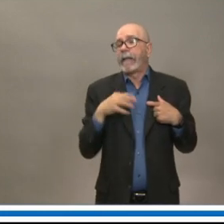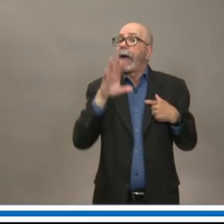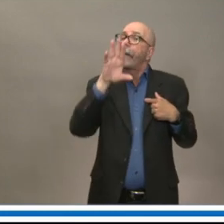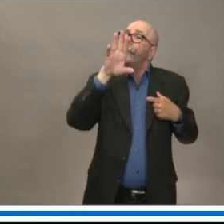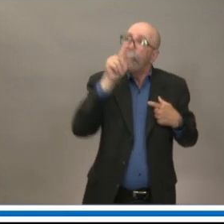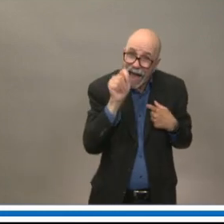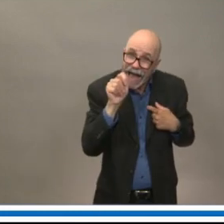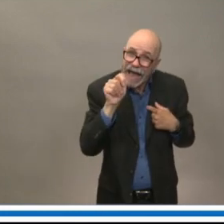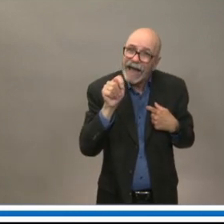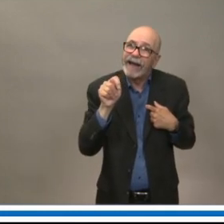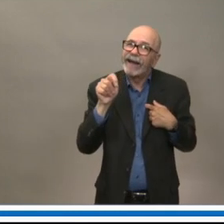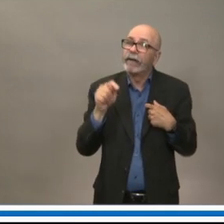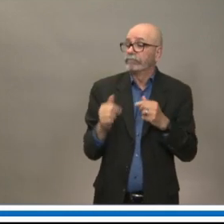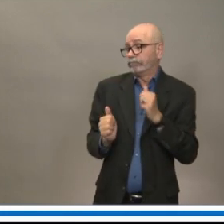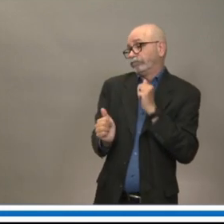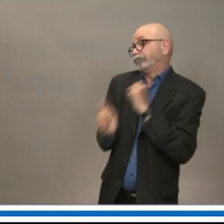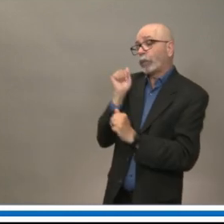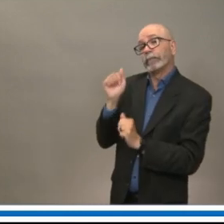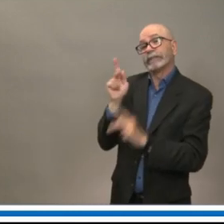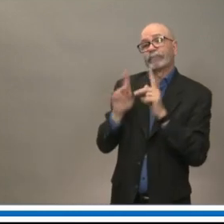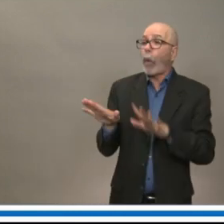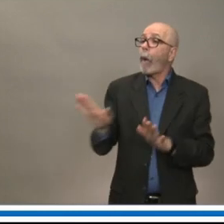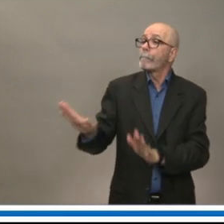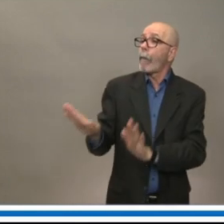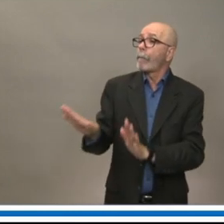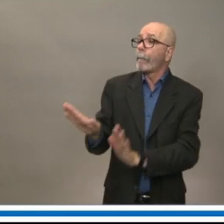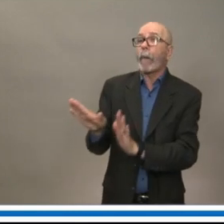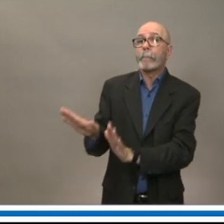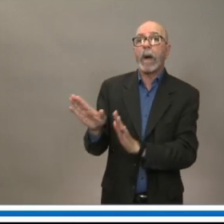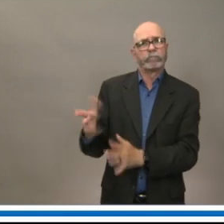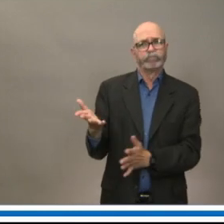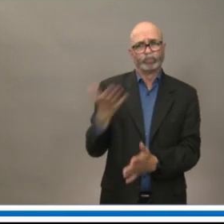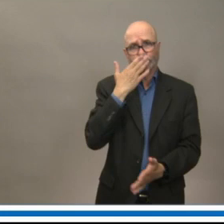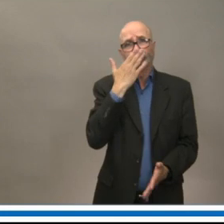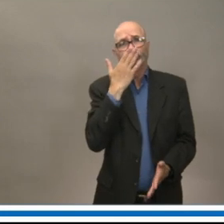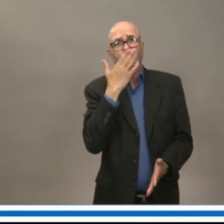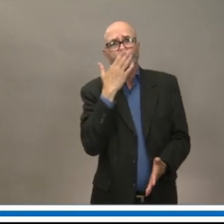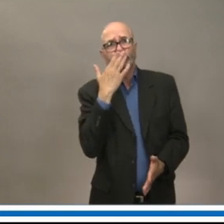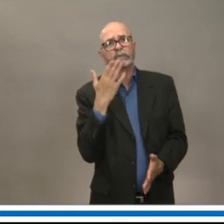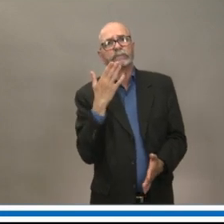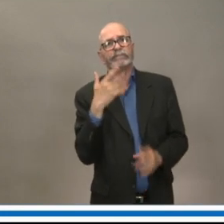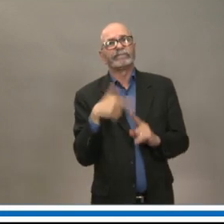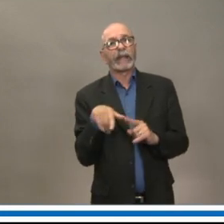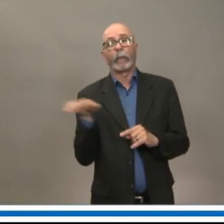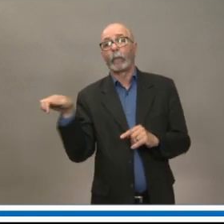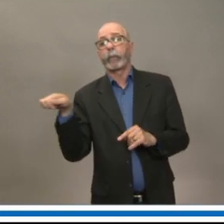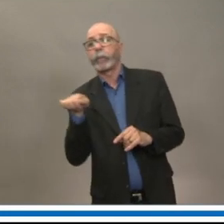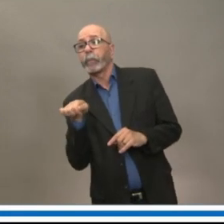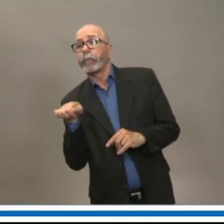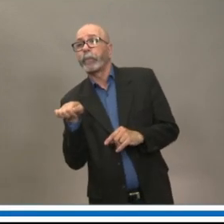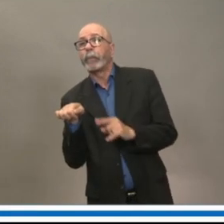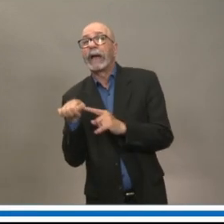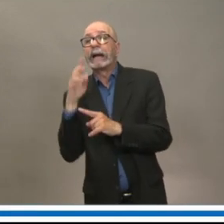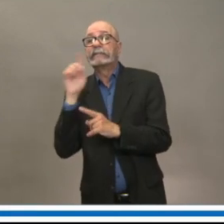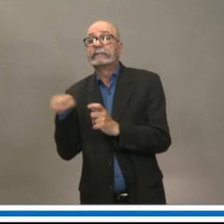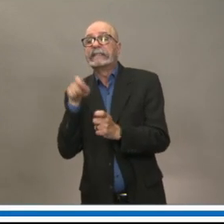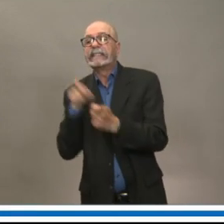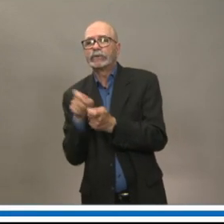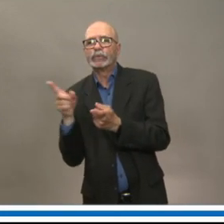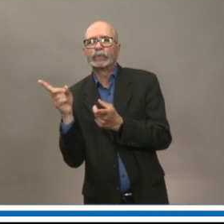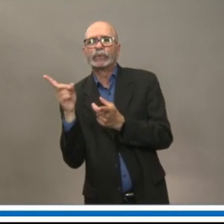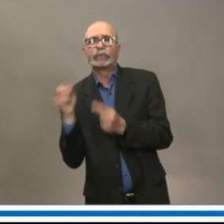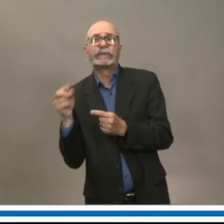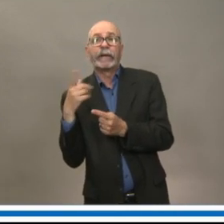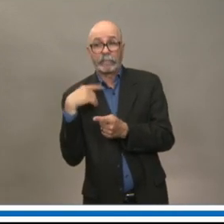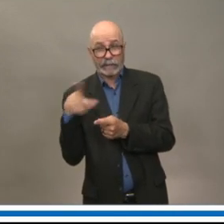from home. All that to say, it's very difficult to have an accurate measure on compliance. I